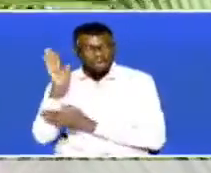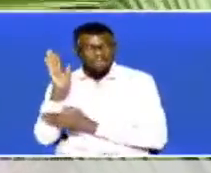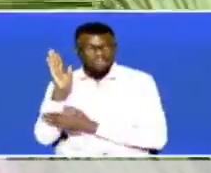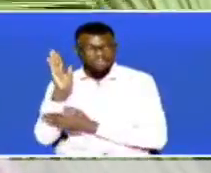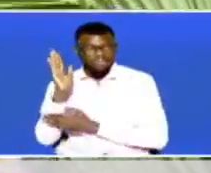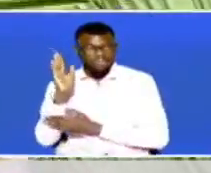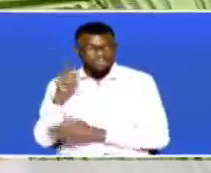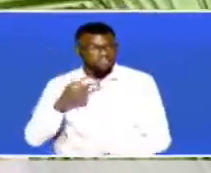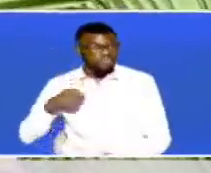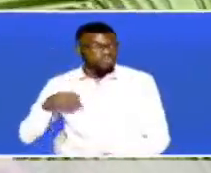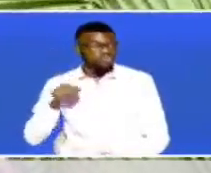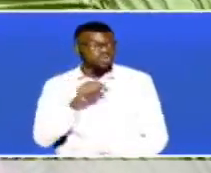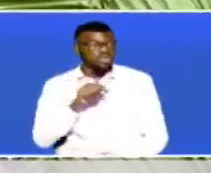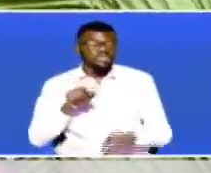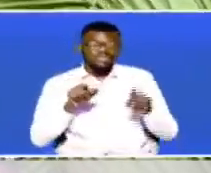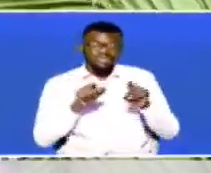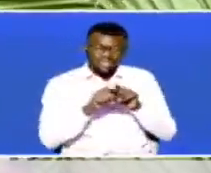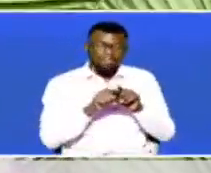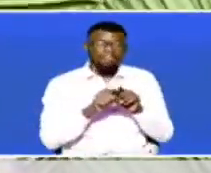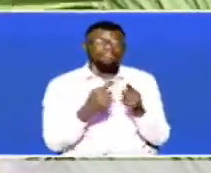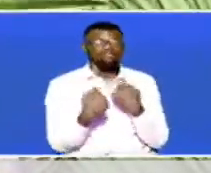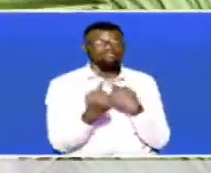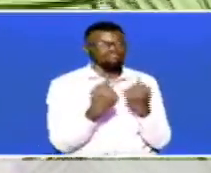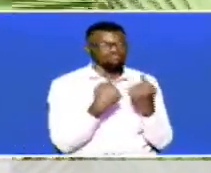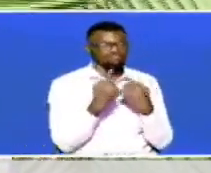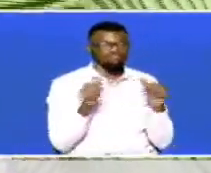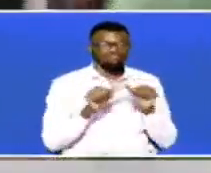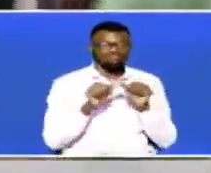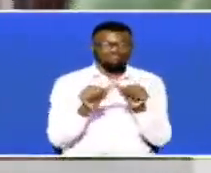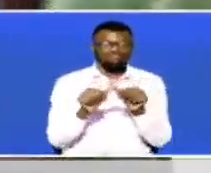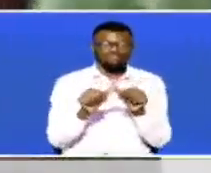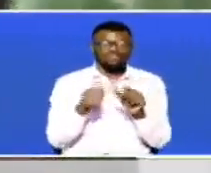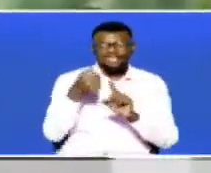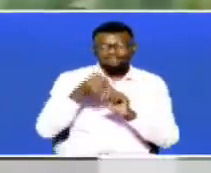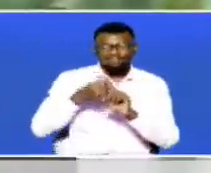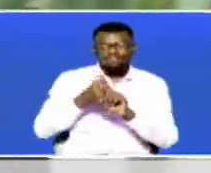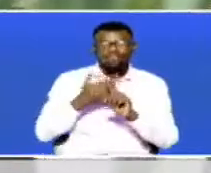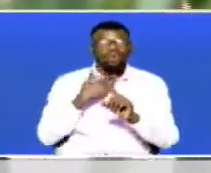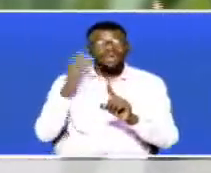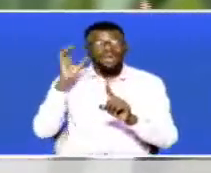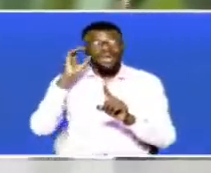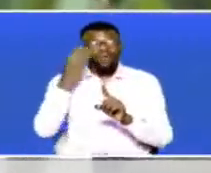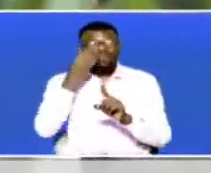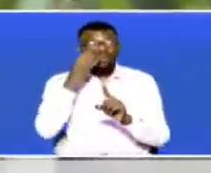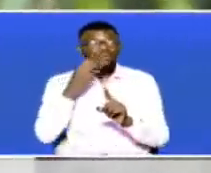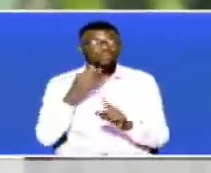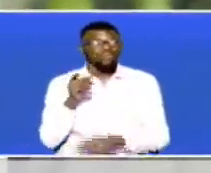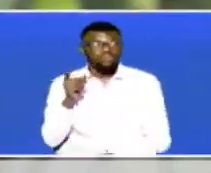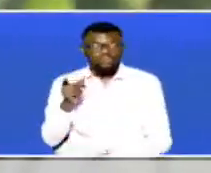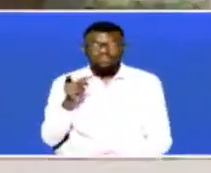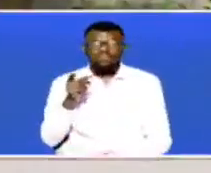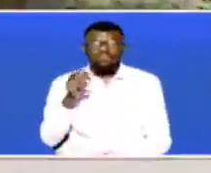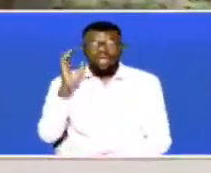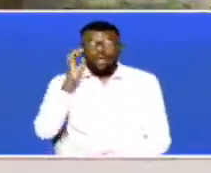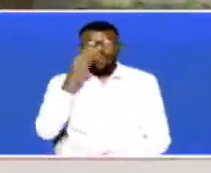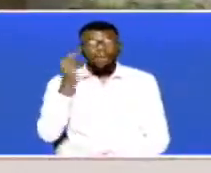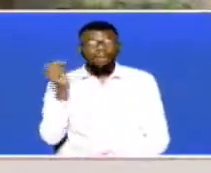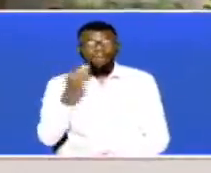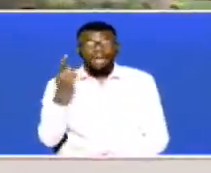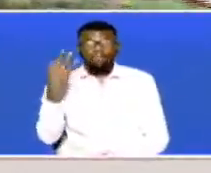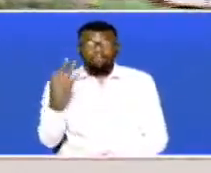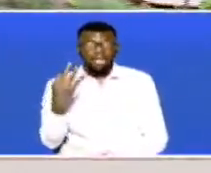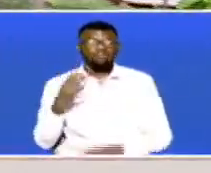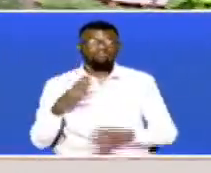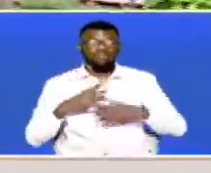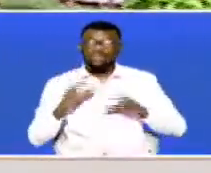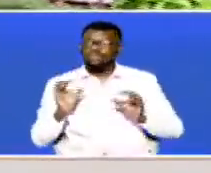is that we are now also in the negotiation space for Martha Karua. Karua had her Raila moment this March in a surprise